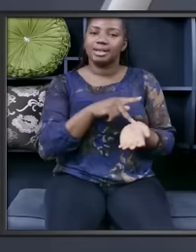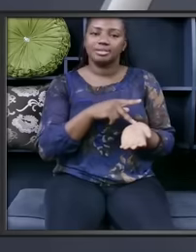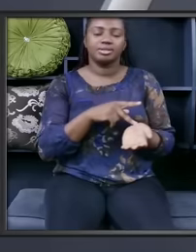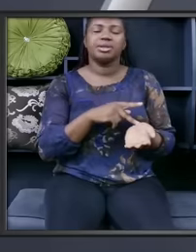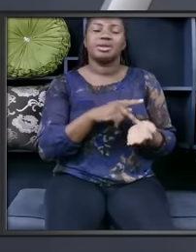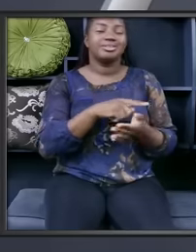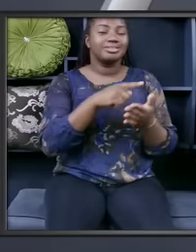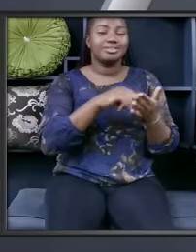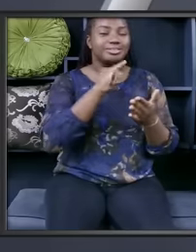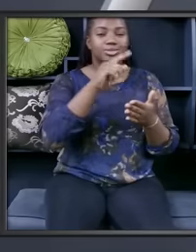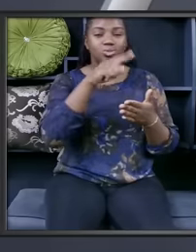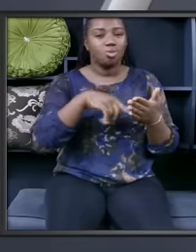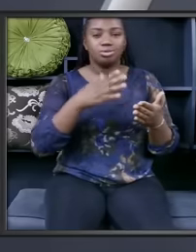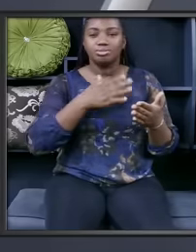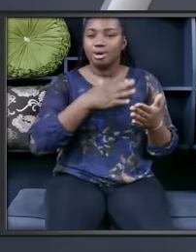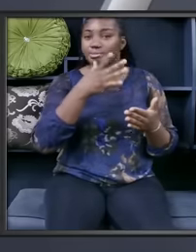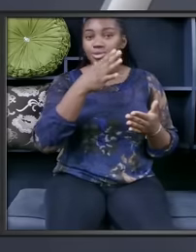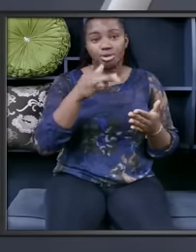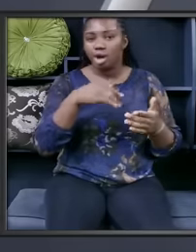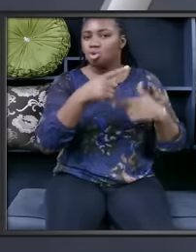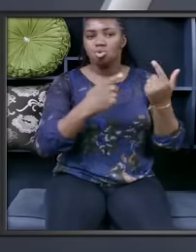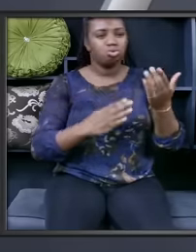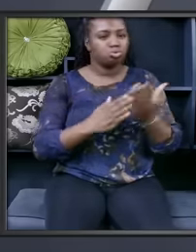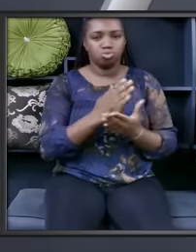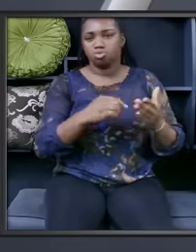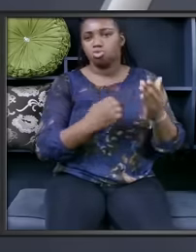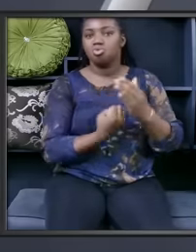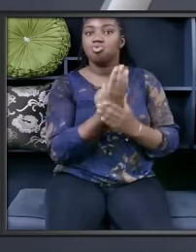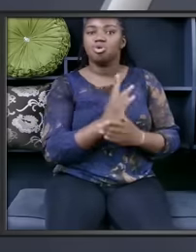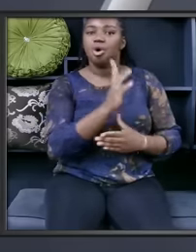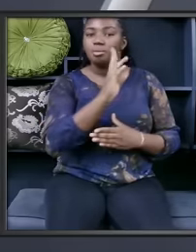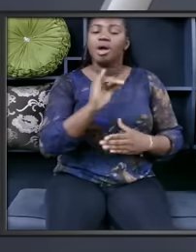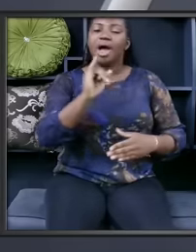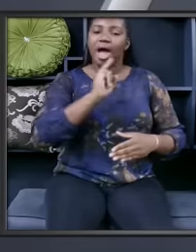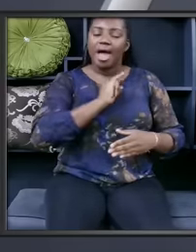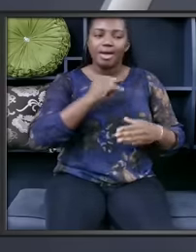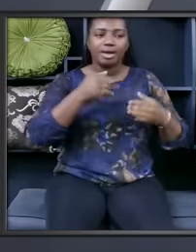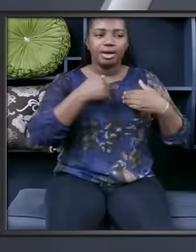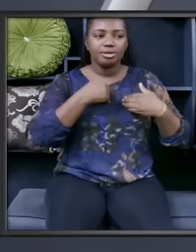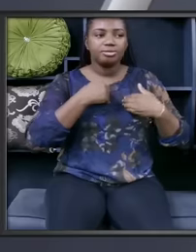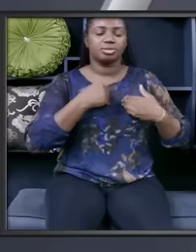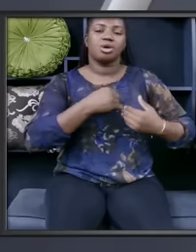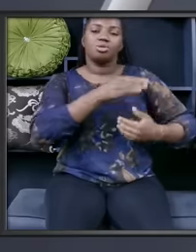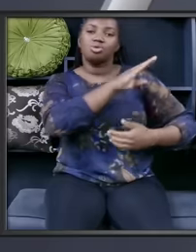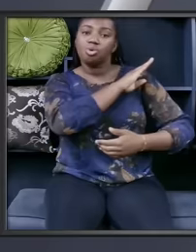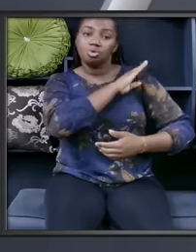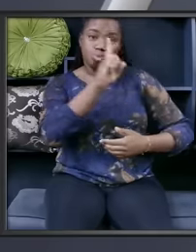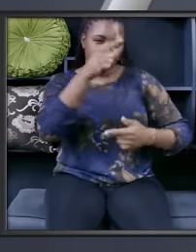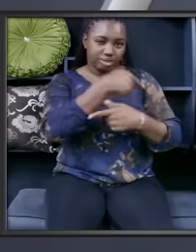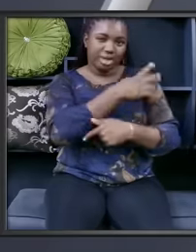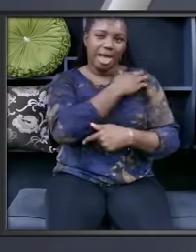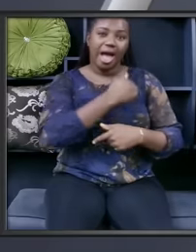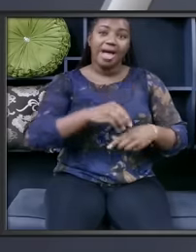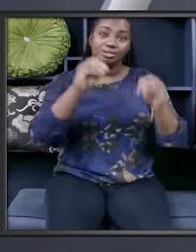is what my mom went through growing up. I summoned courage one day and taught him